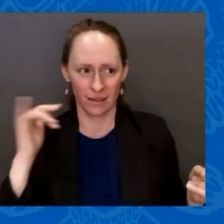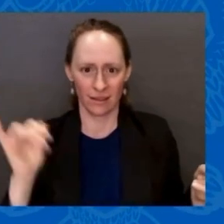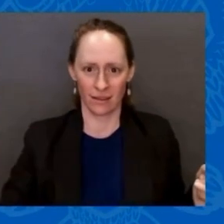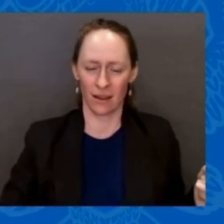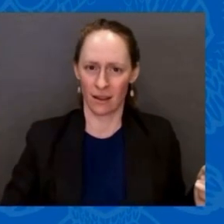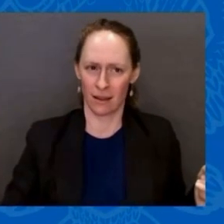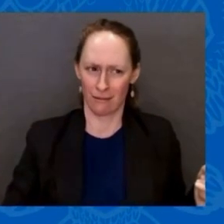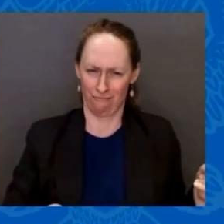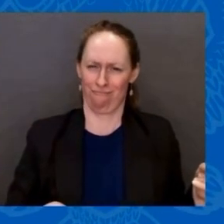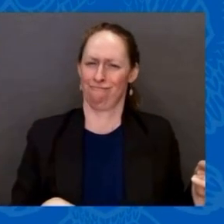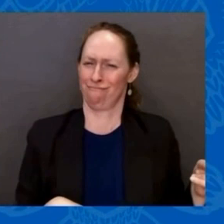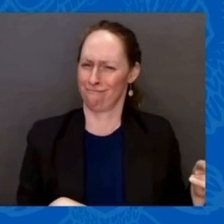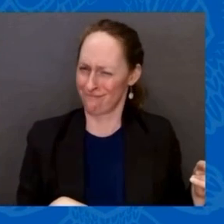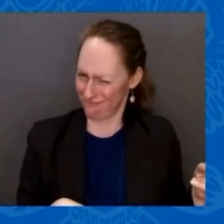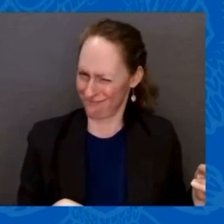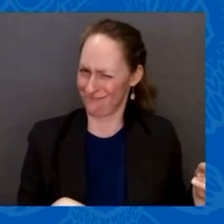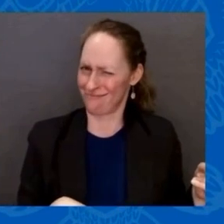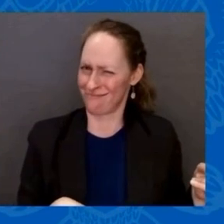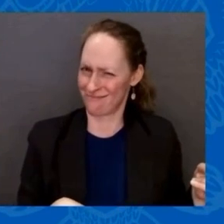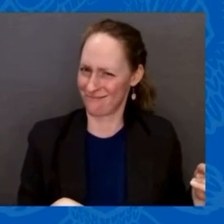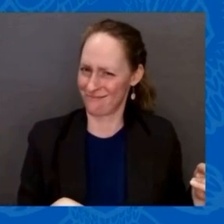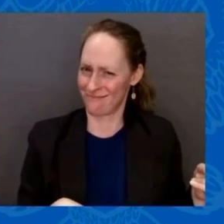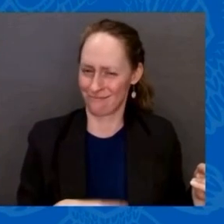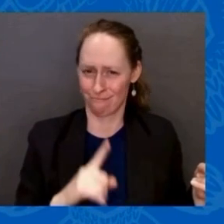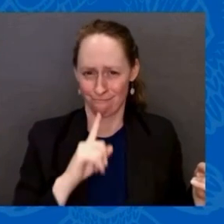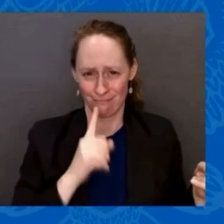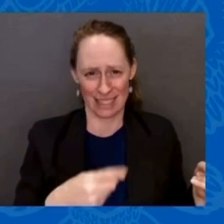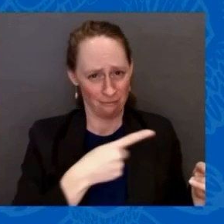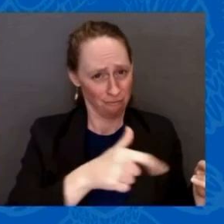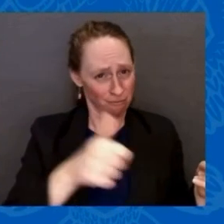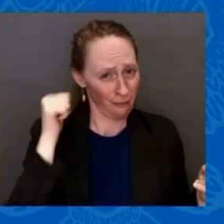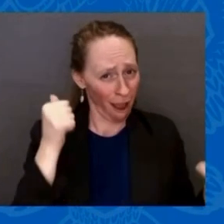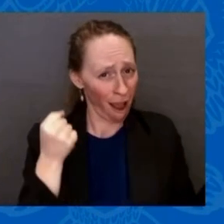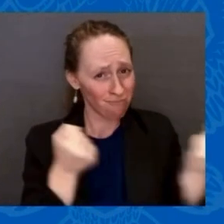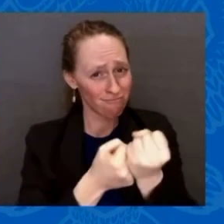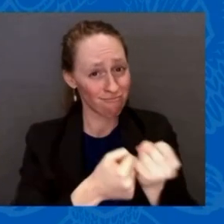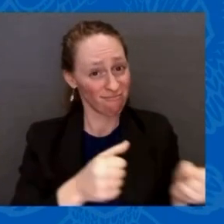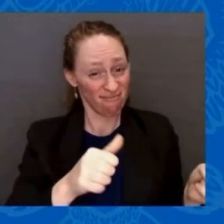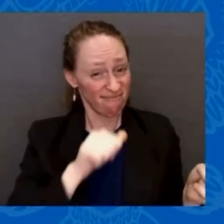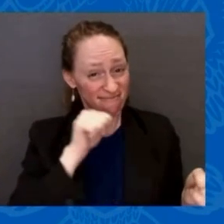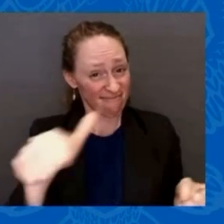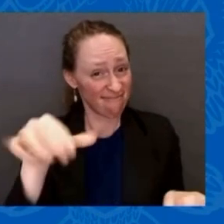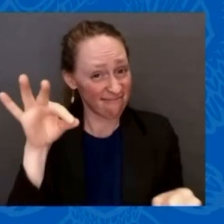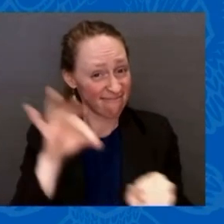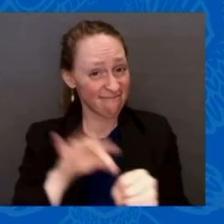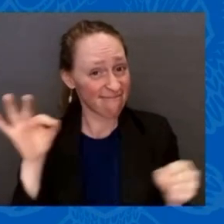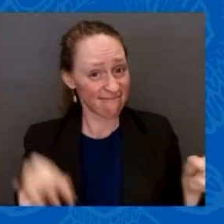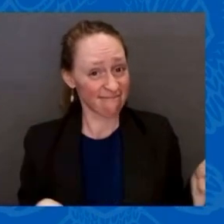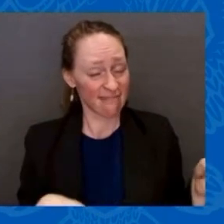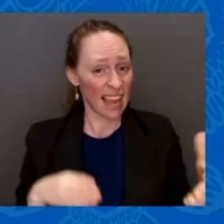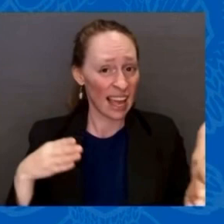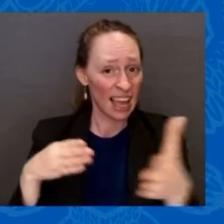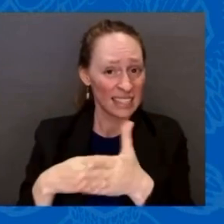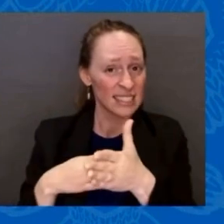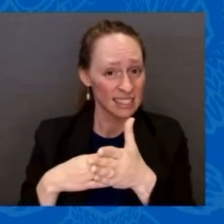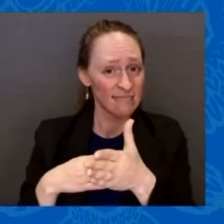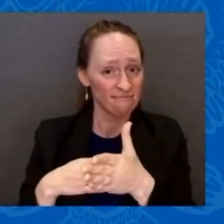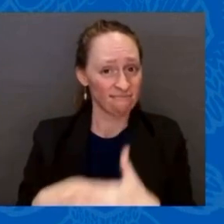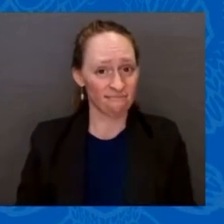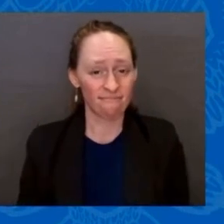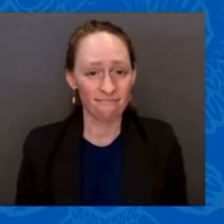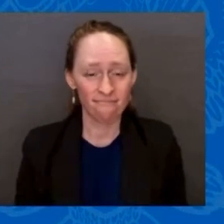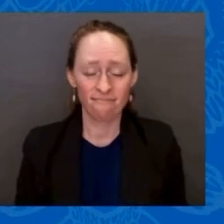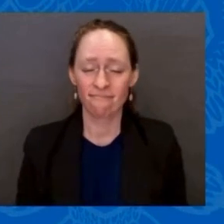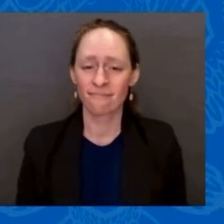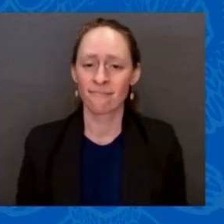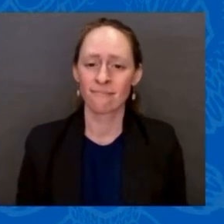We're replacing every single lead pipe in this country and putting our children's health back directly.